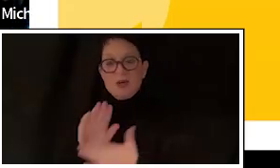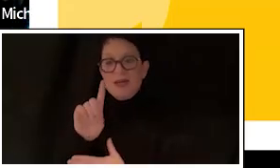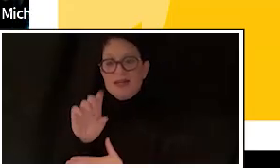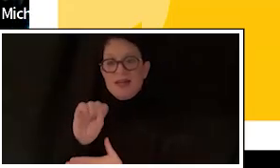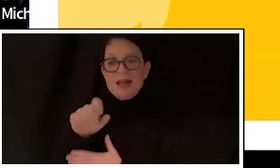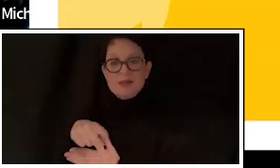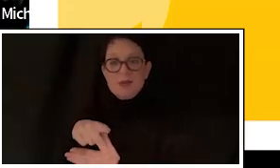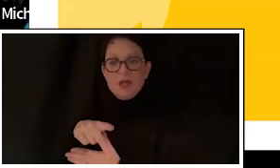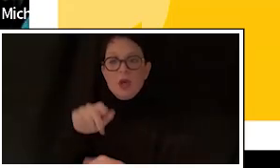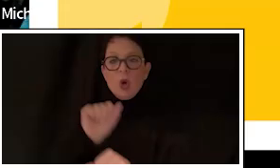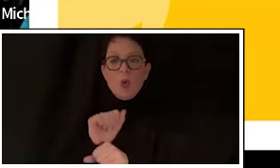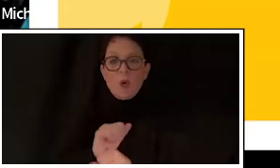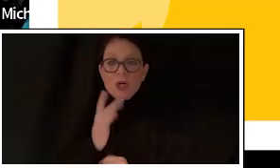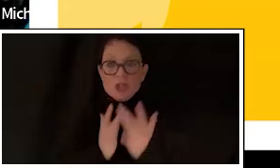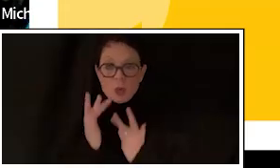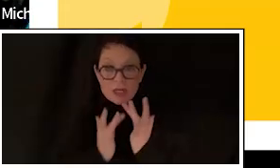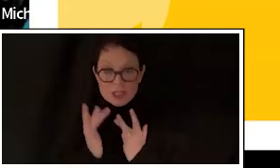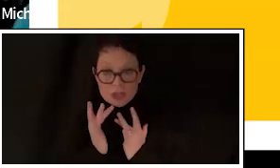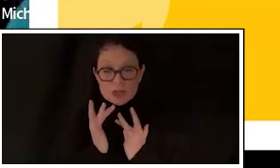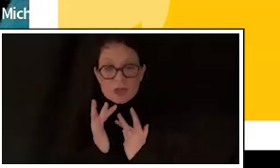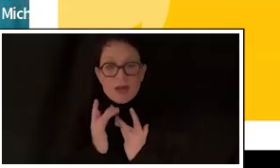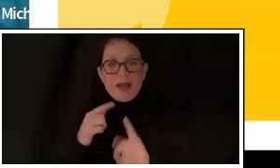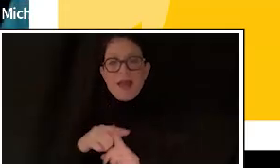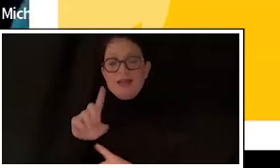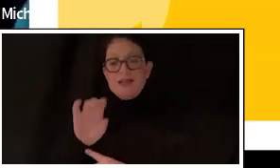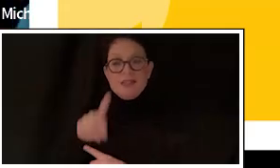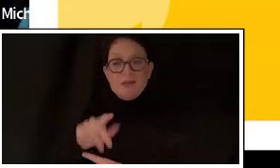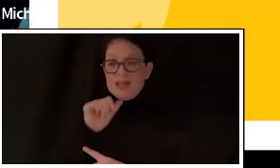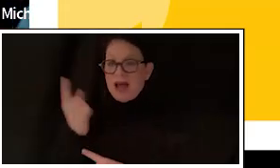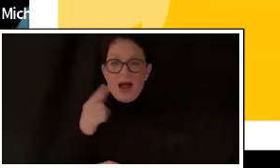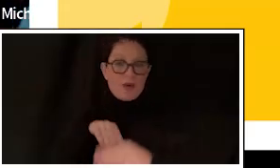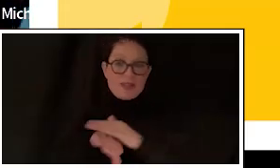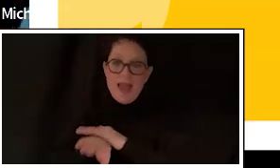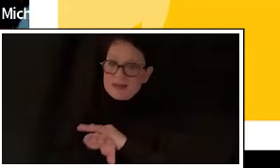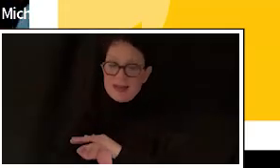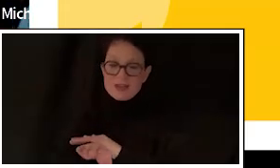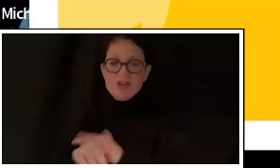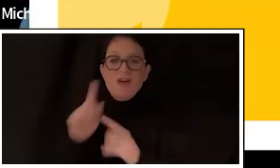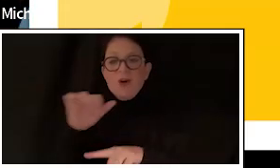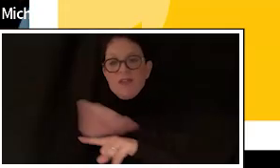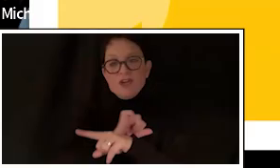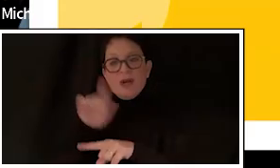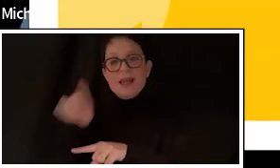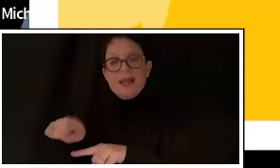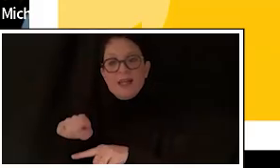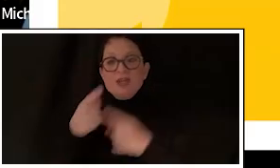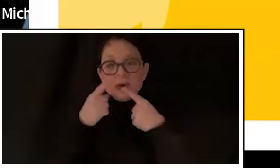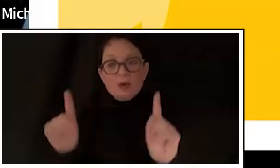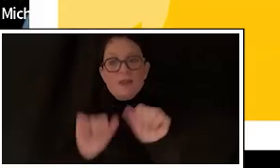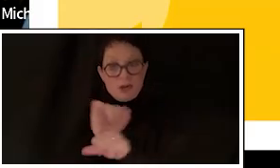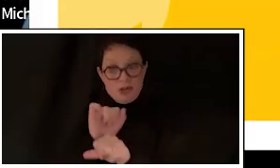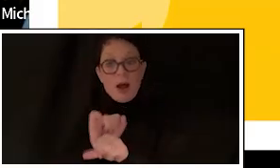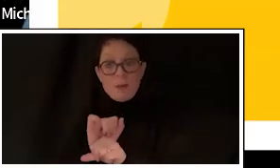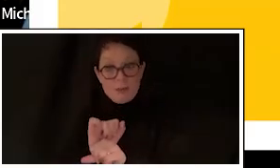work shortages and DSPs not always having access to the training they need to do their jobs